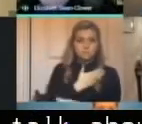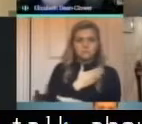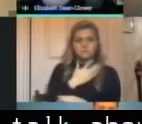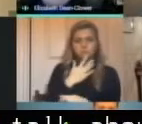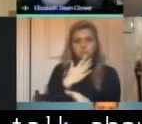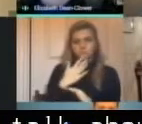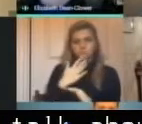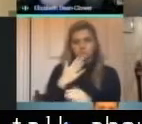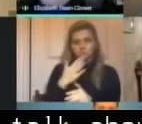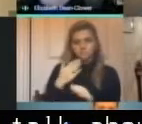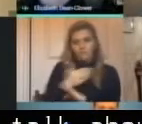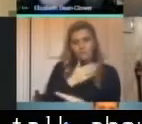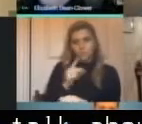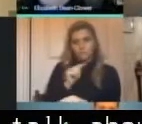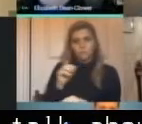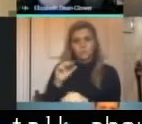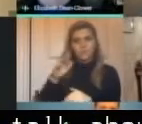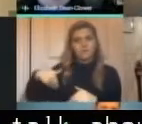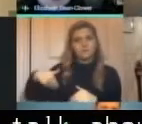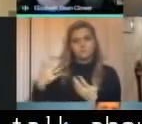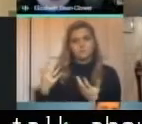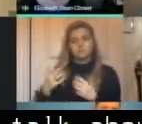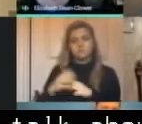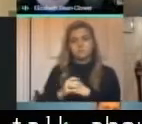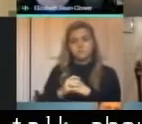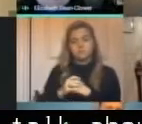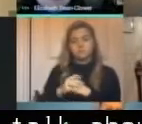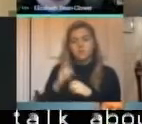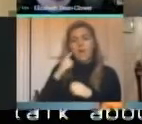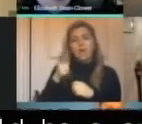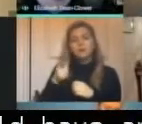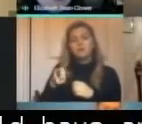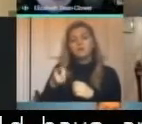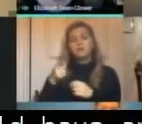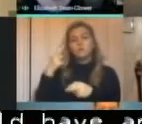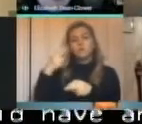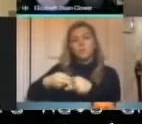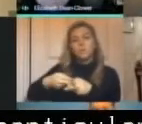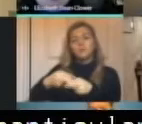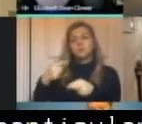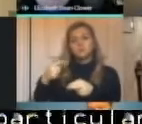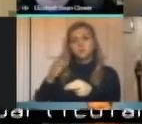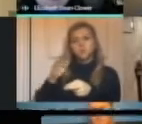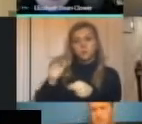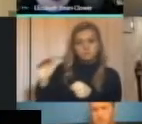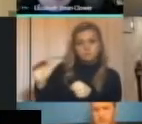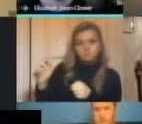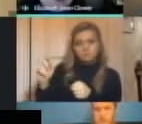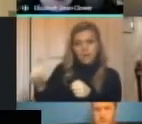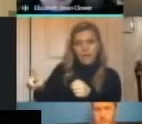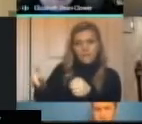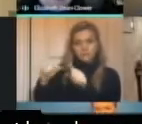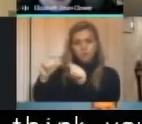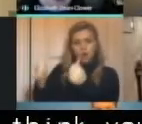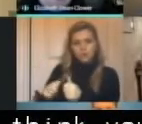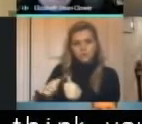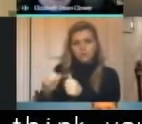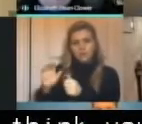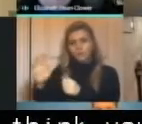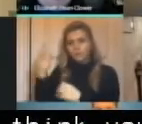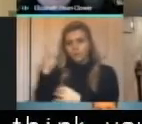the better. And yet it's at the design phase when, if there need modifications or other considerations, it's most